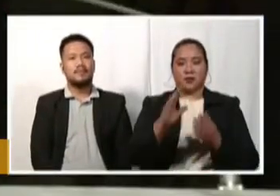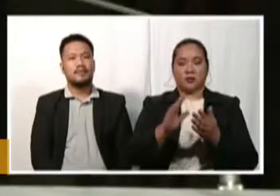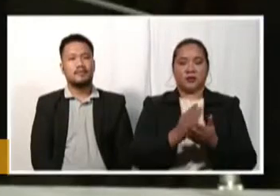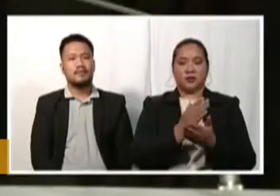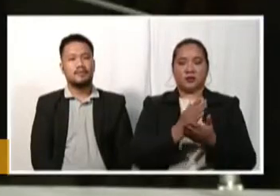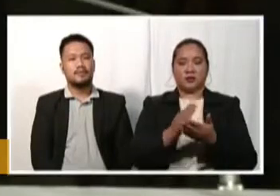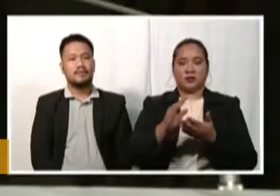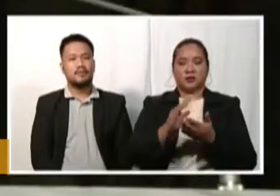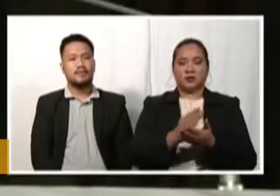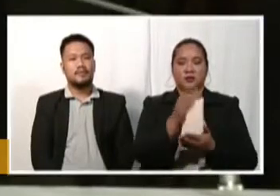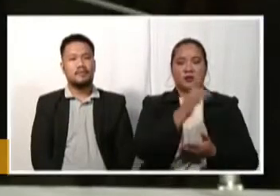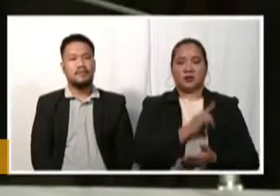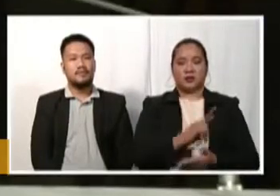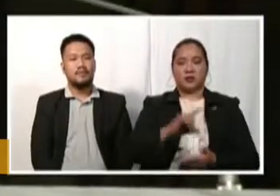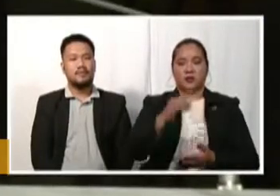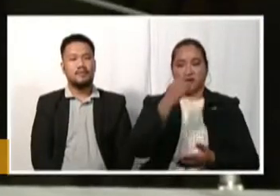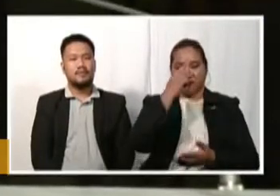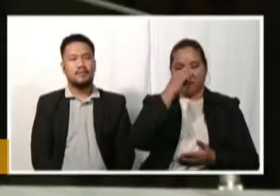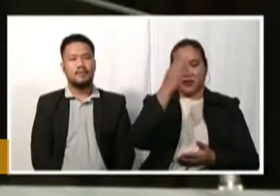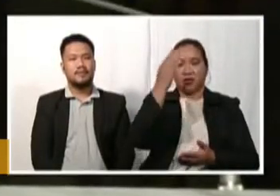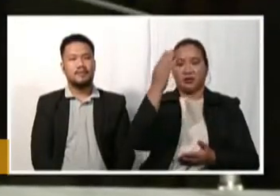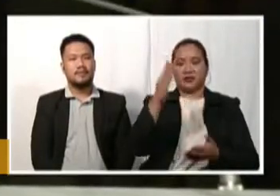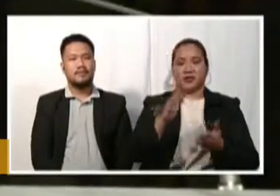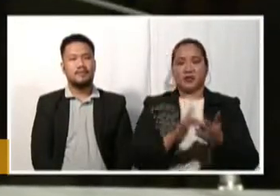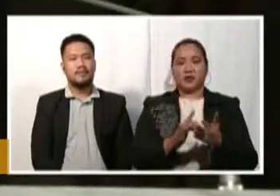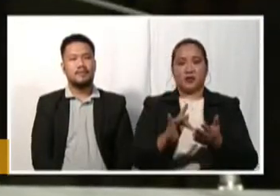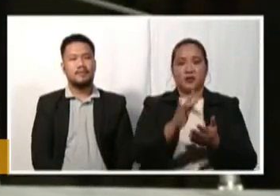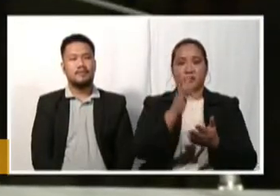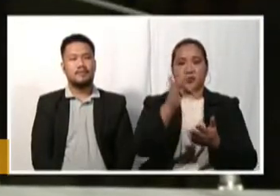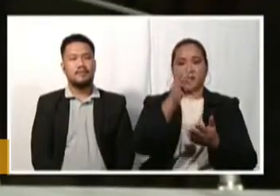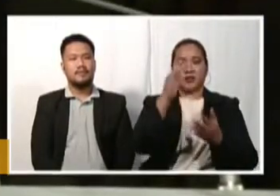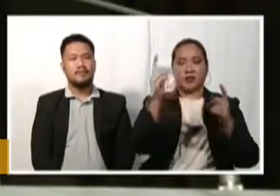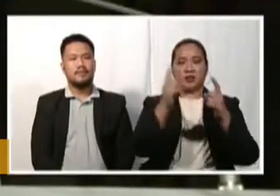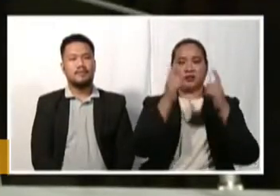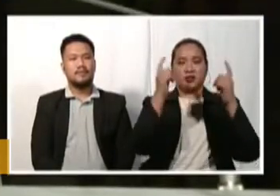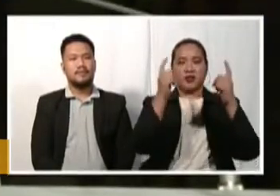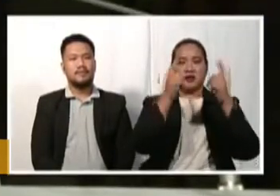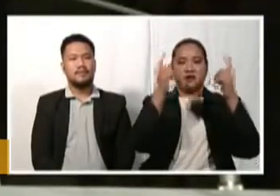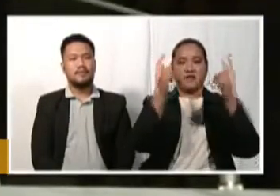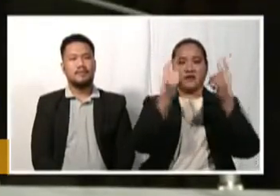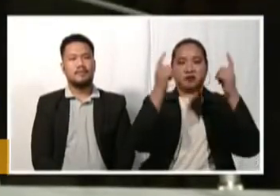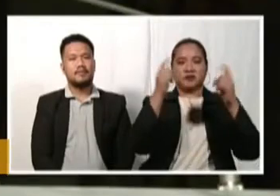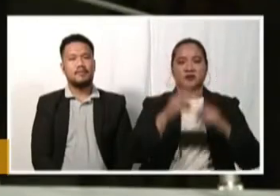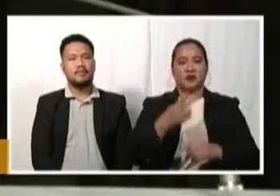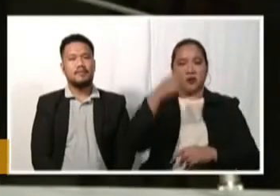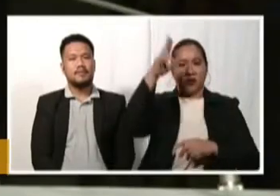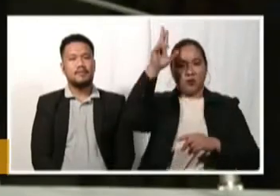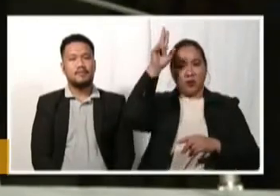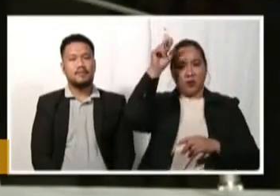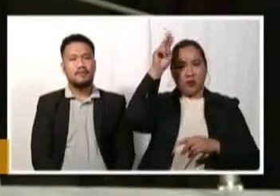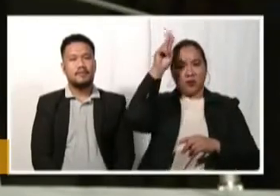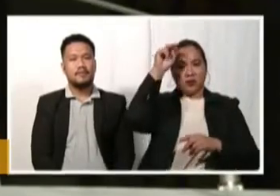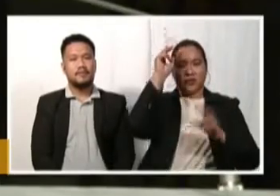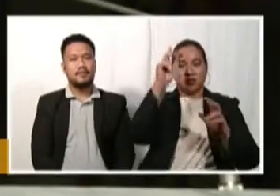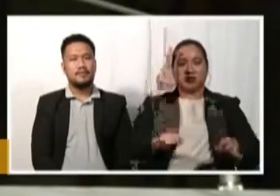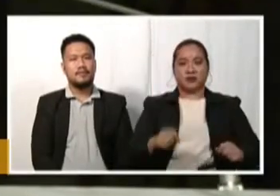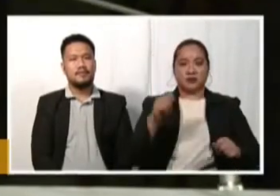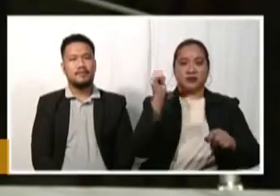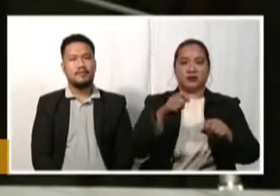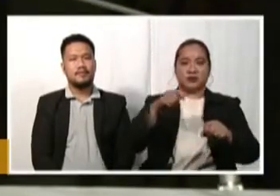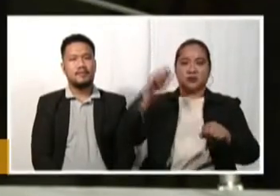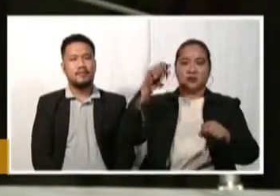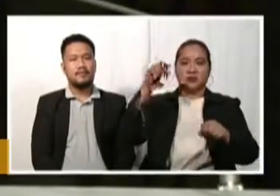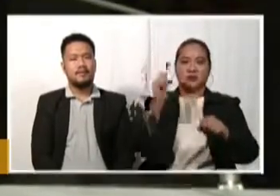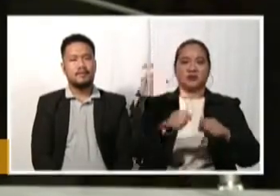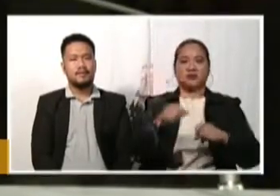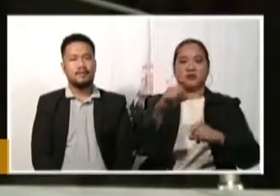The Lord, for he is gloriously triumphant. Horse and chariot he has